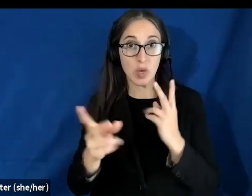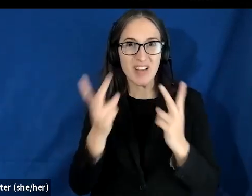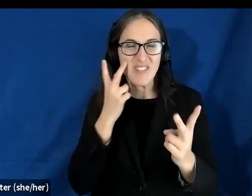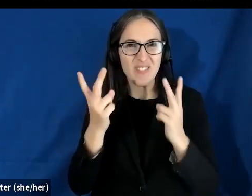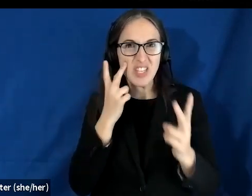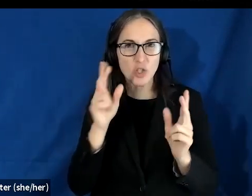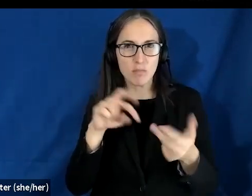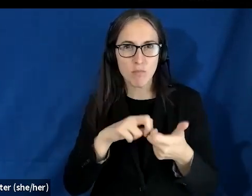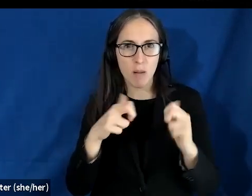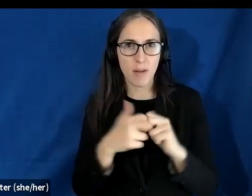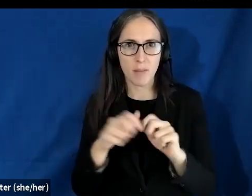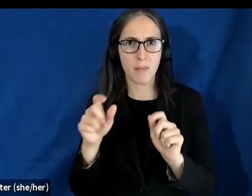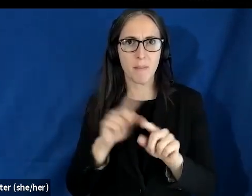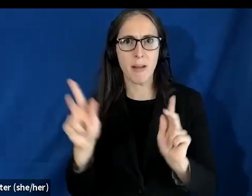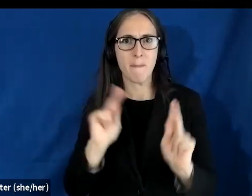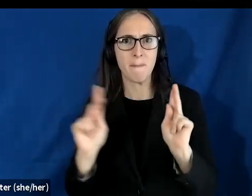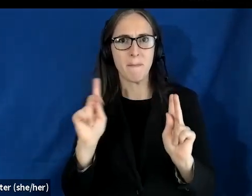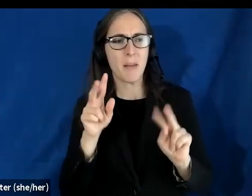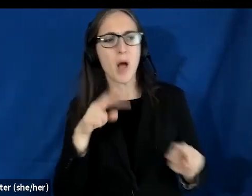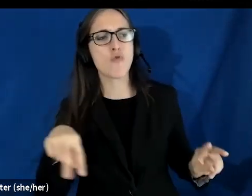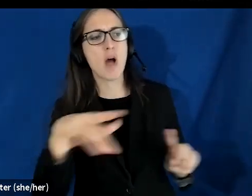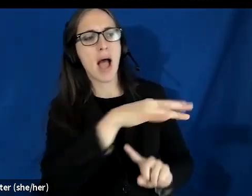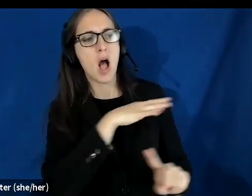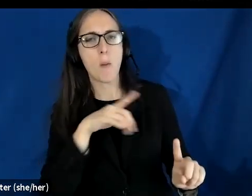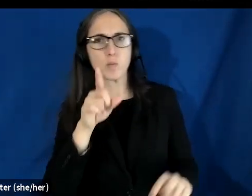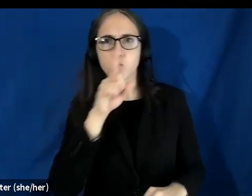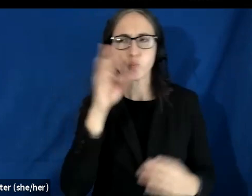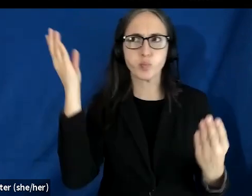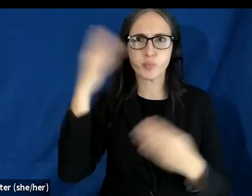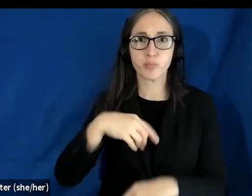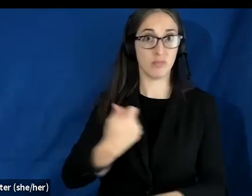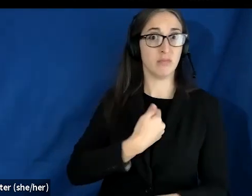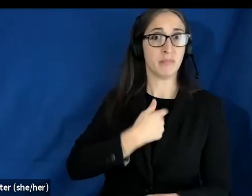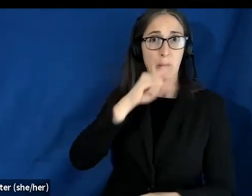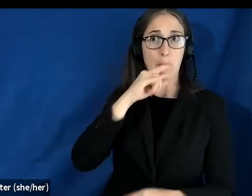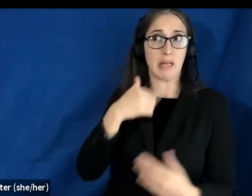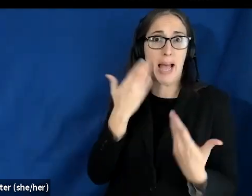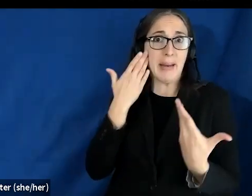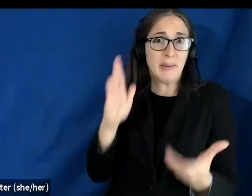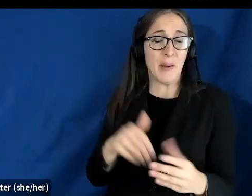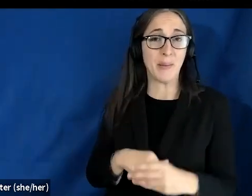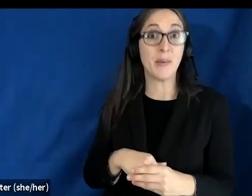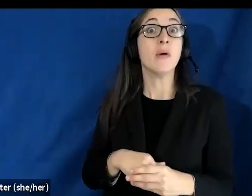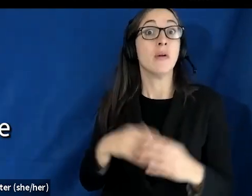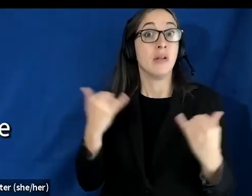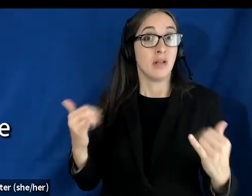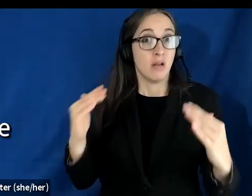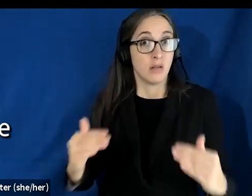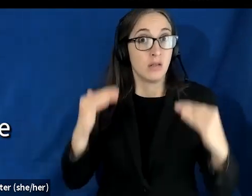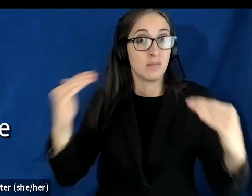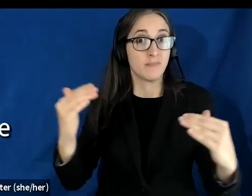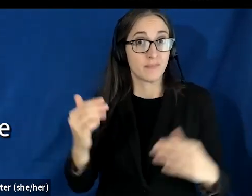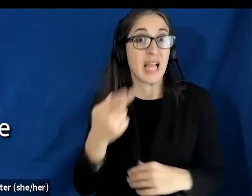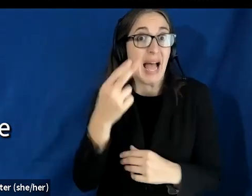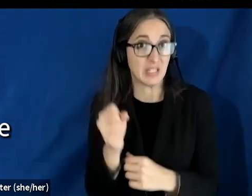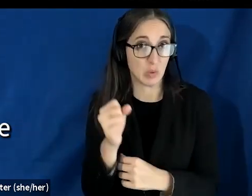I was a kid, I didn't know any better. And then when I went into secondary school, things got bad very fast. But my second